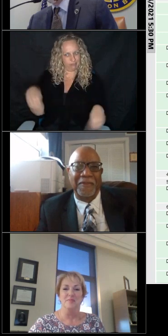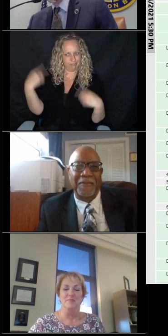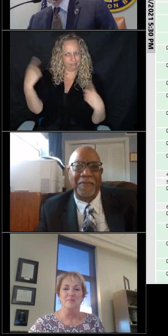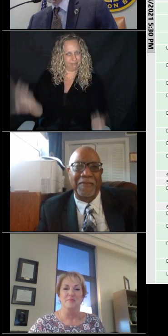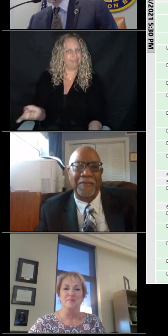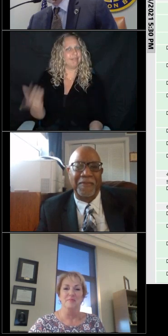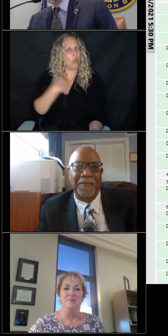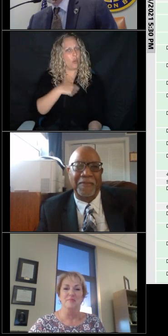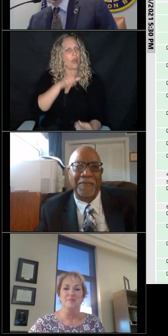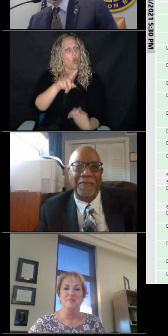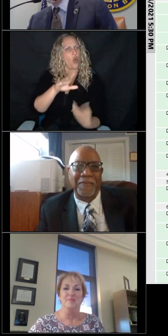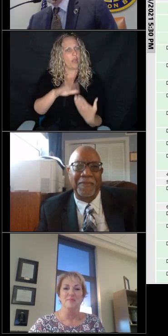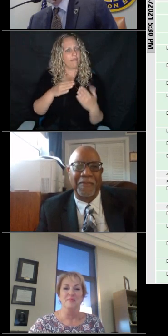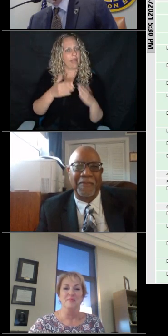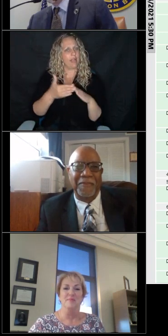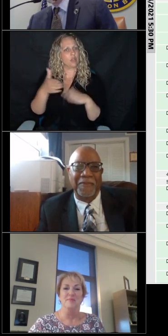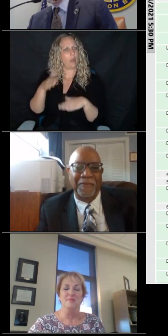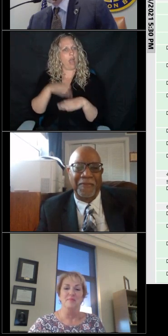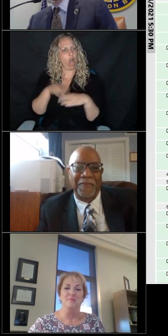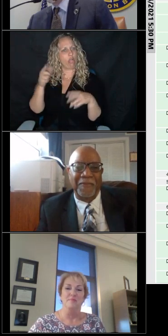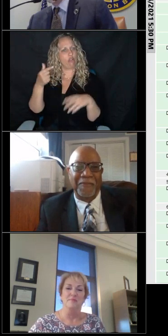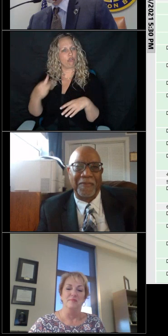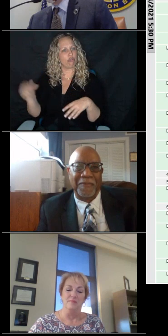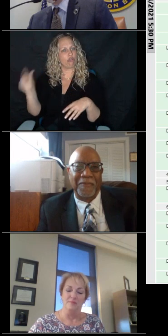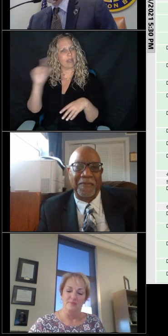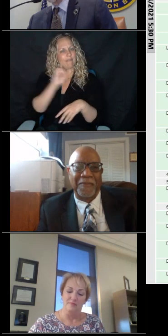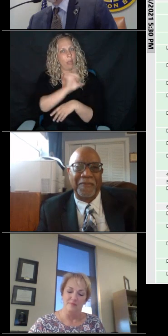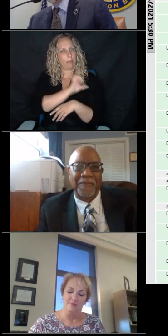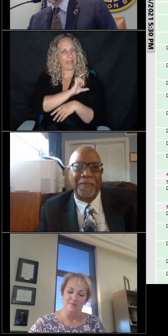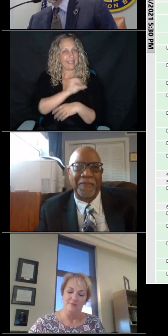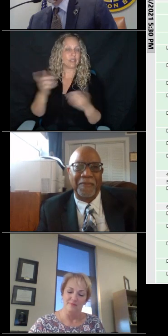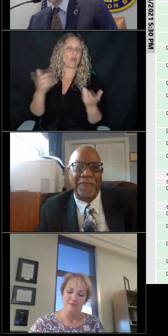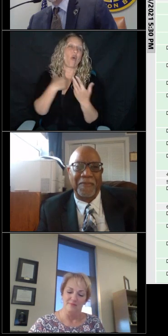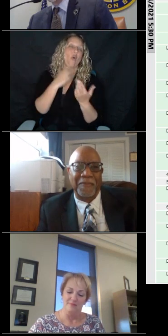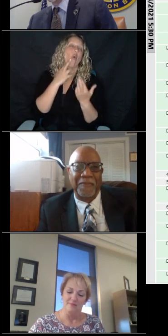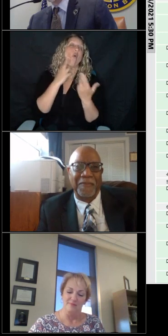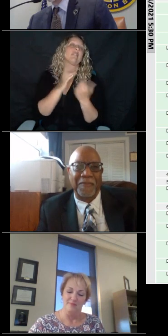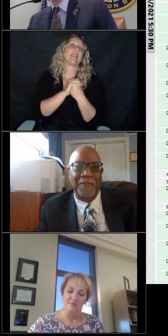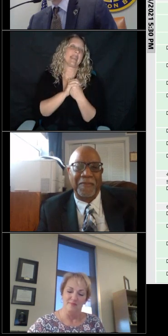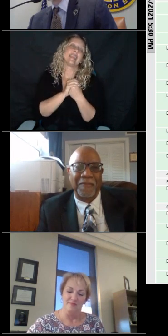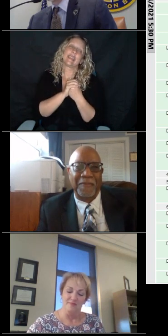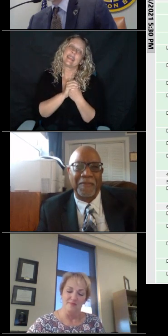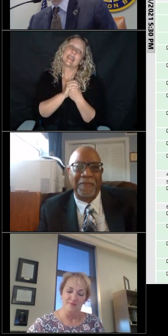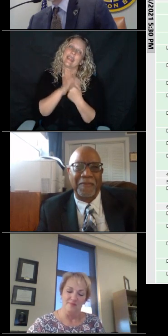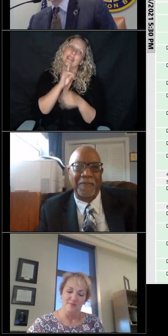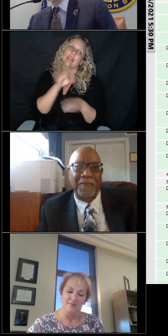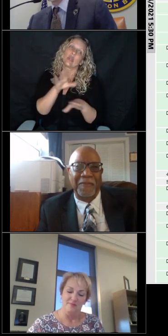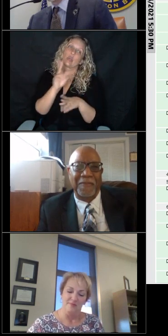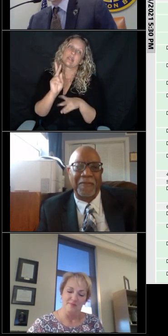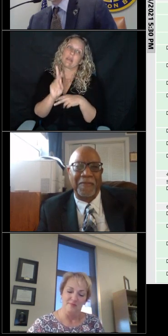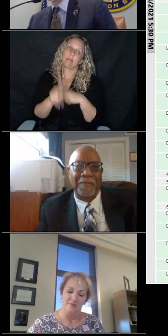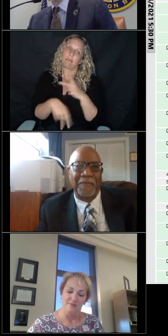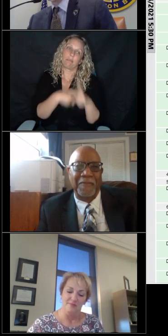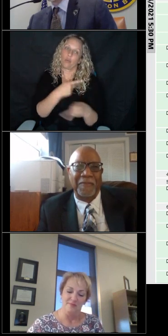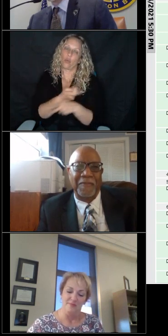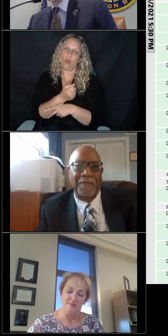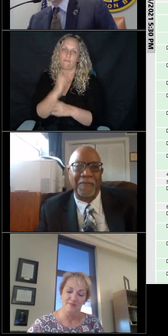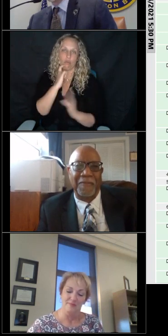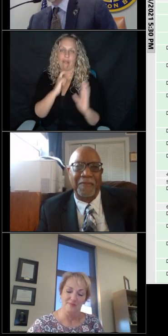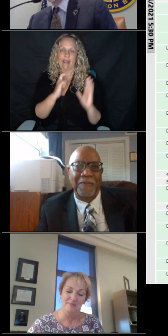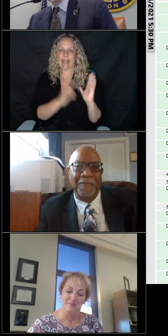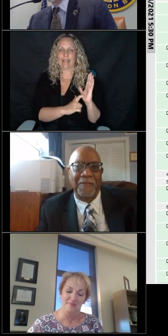the Village Royale on the Green for the police. So hopefully they're doing some sort of